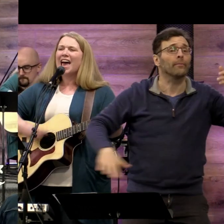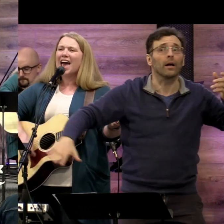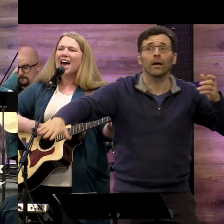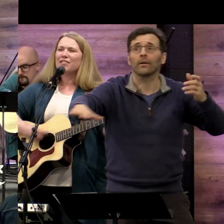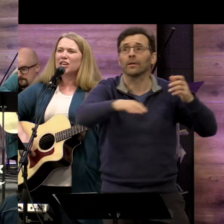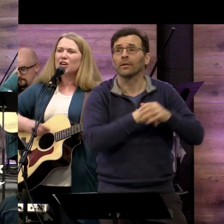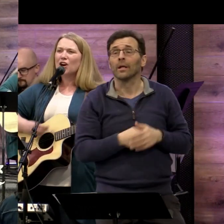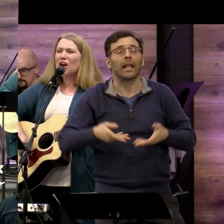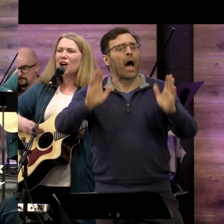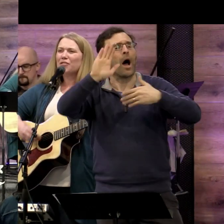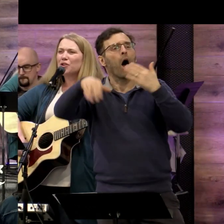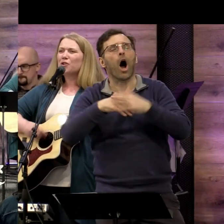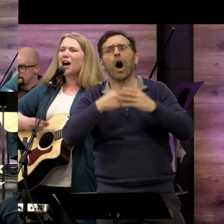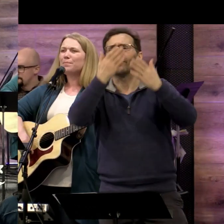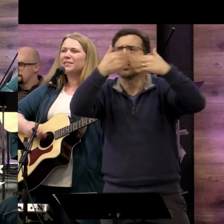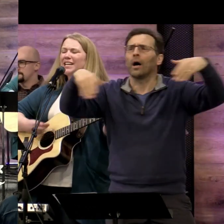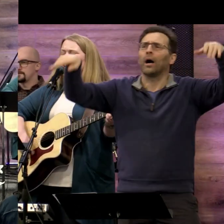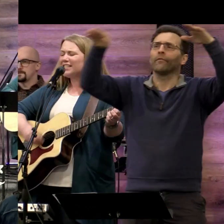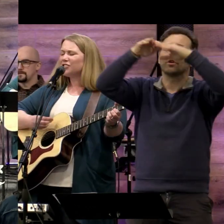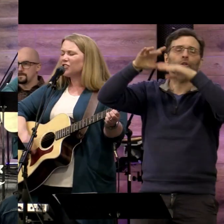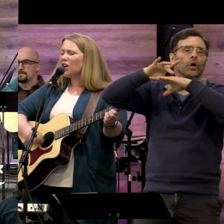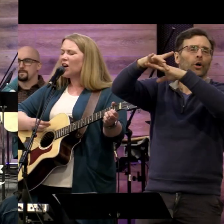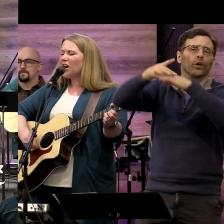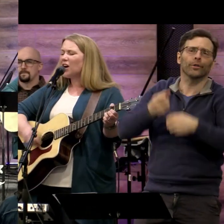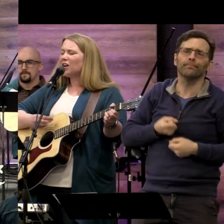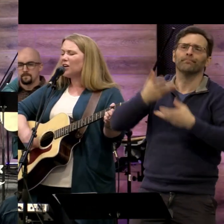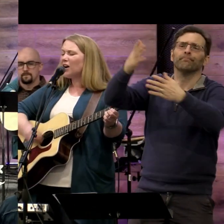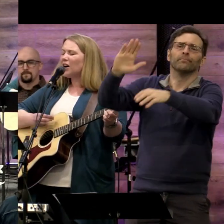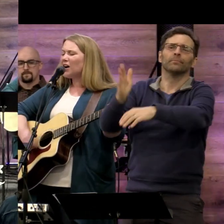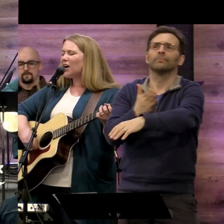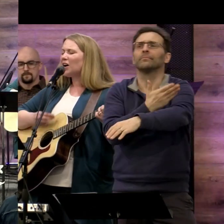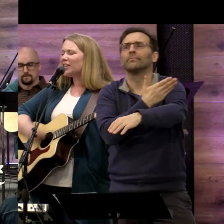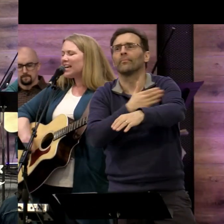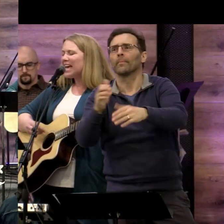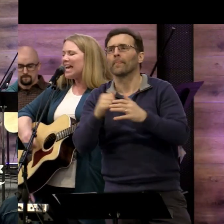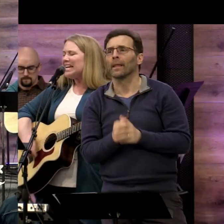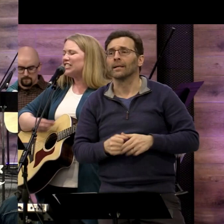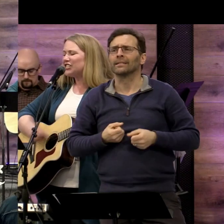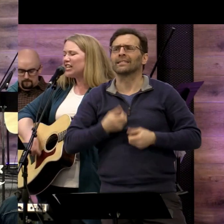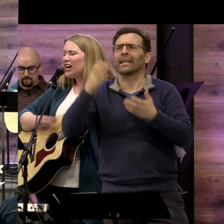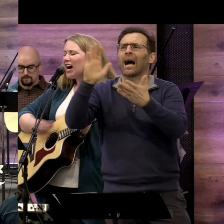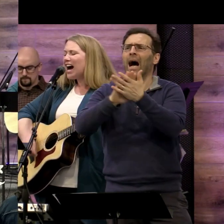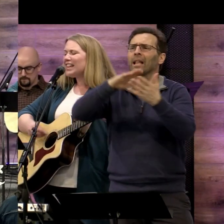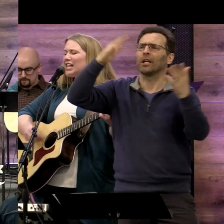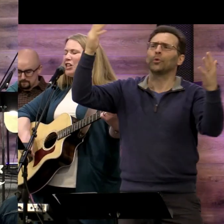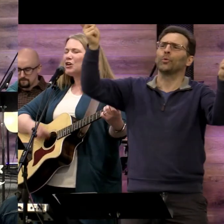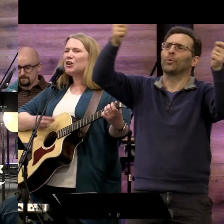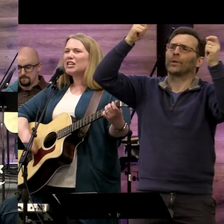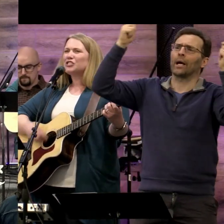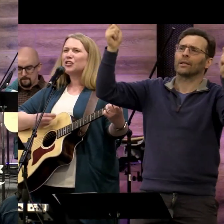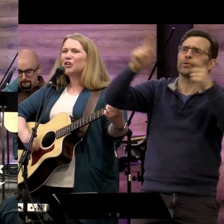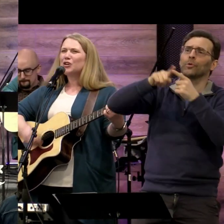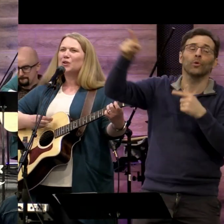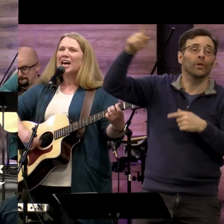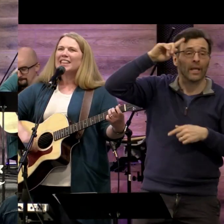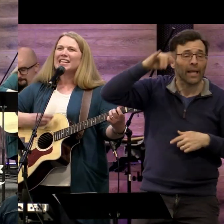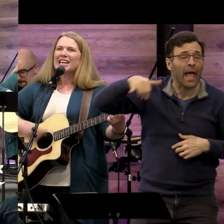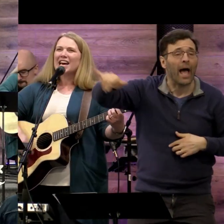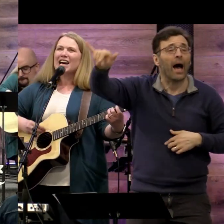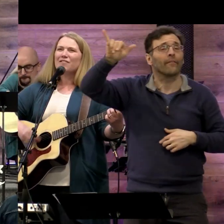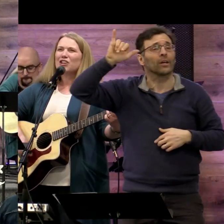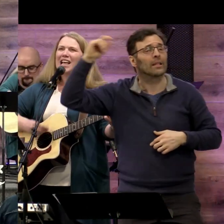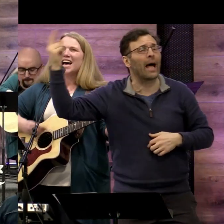heaven and the earth erupt in song. Sing hallelujah to